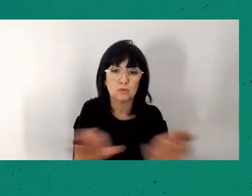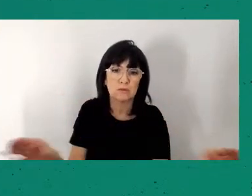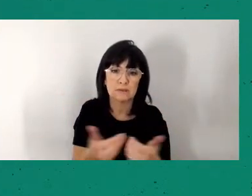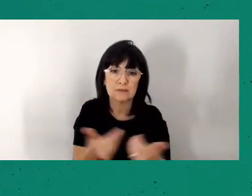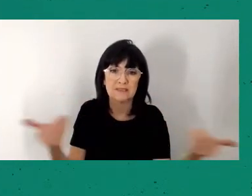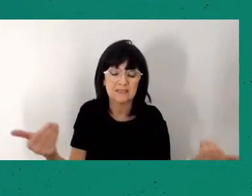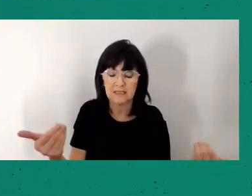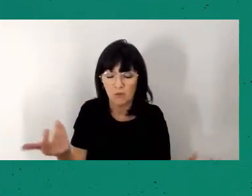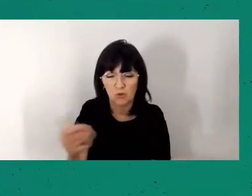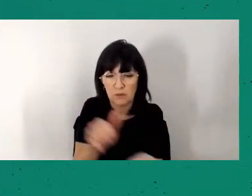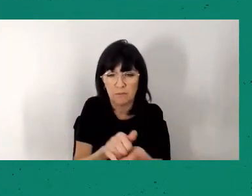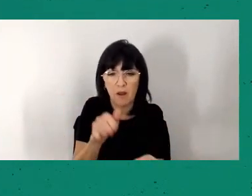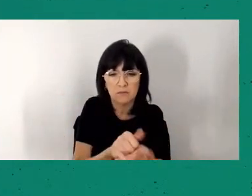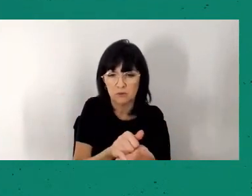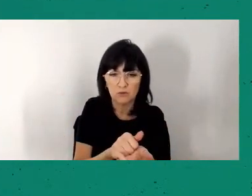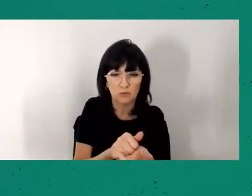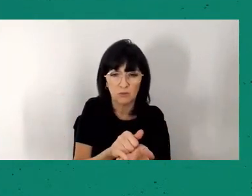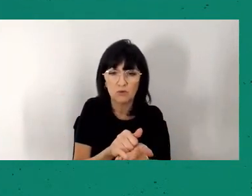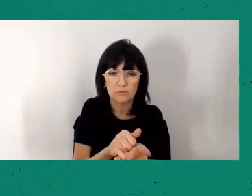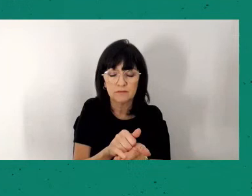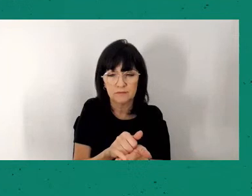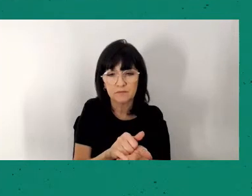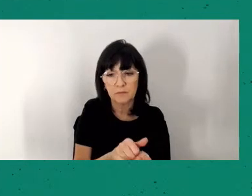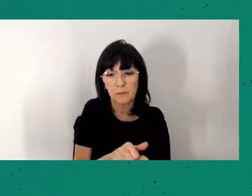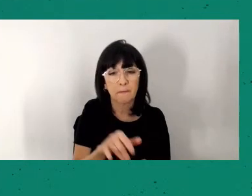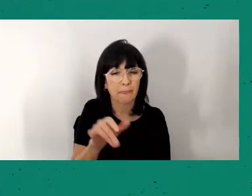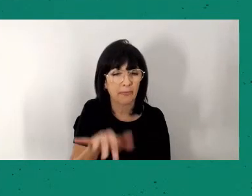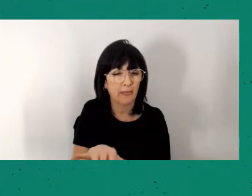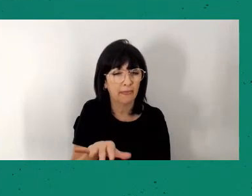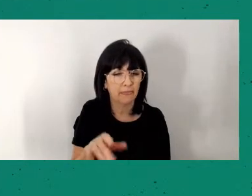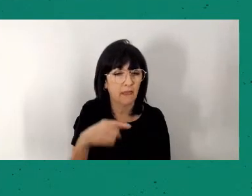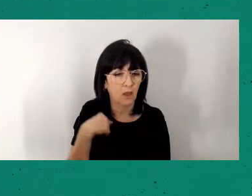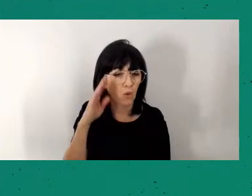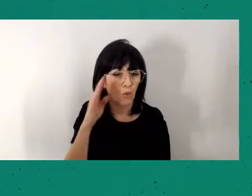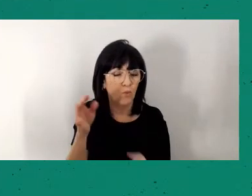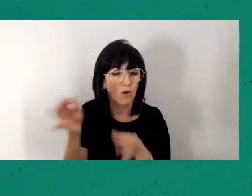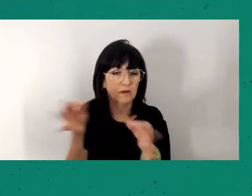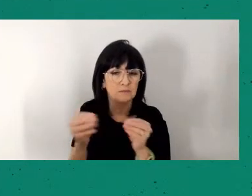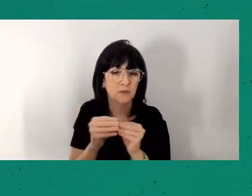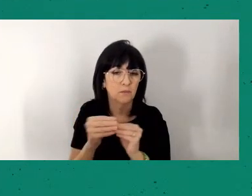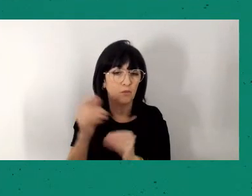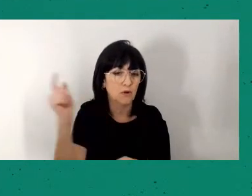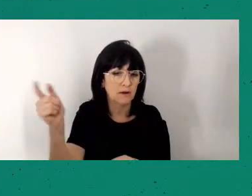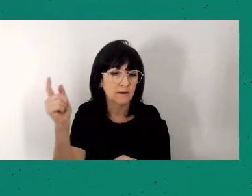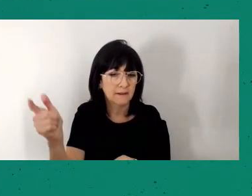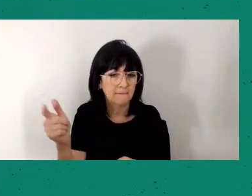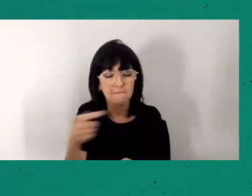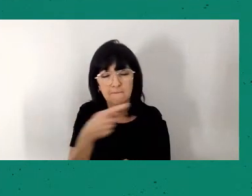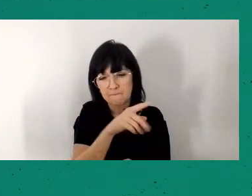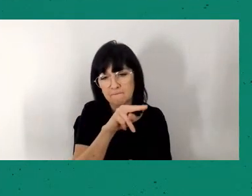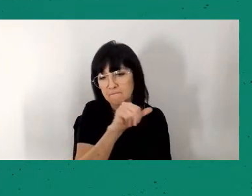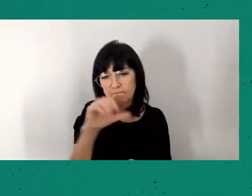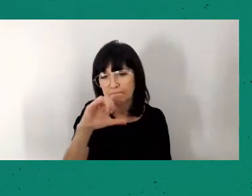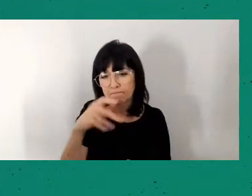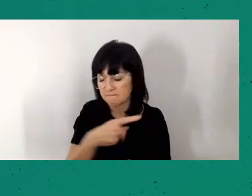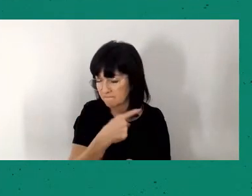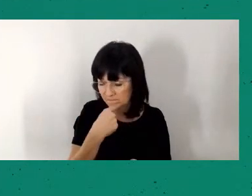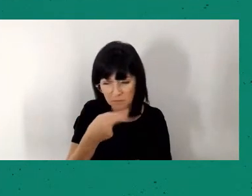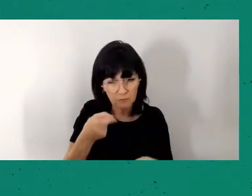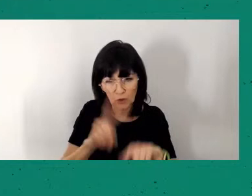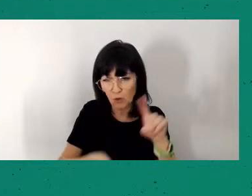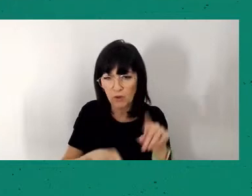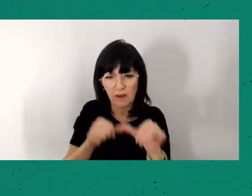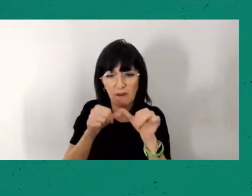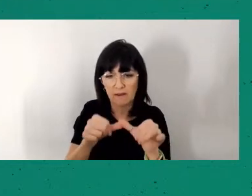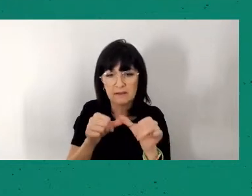that the NAACP decided you could not maintain segregated schools and have